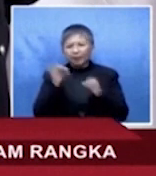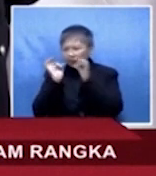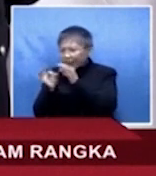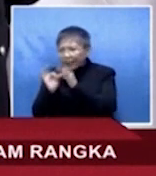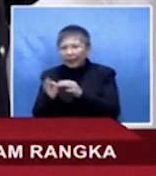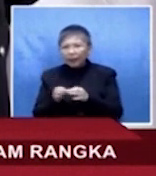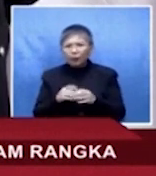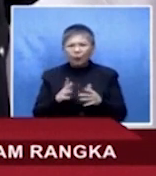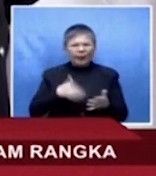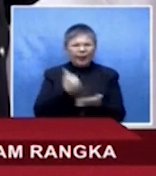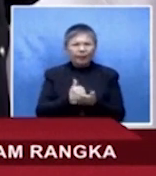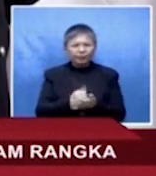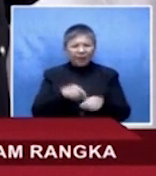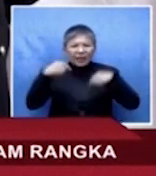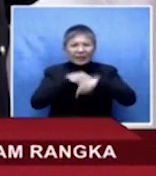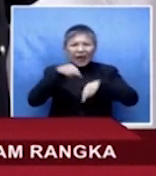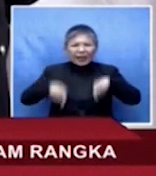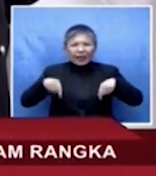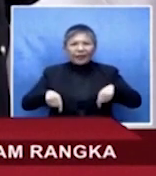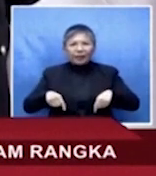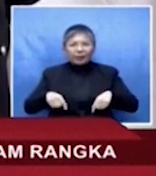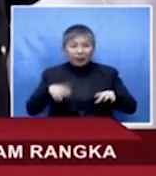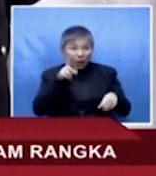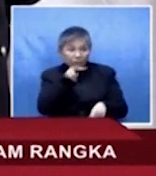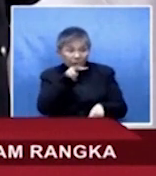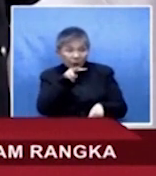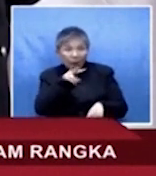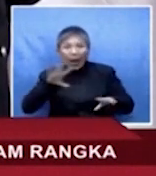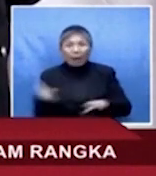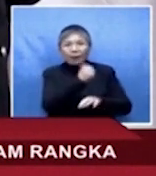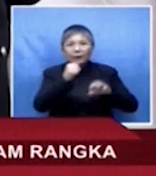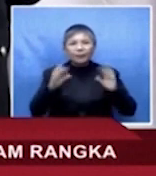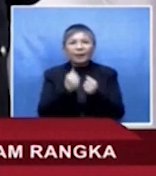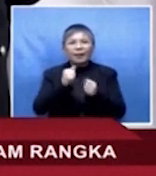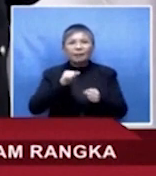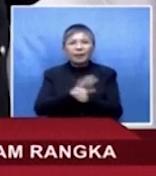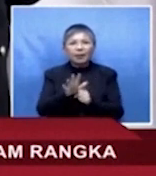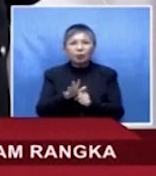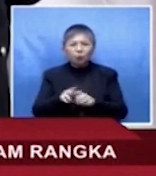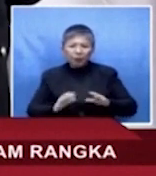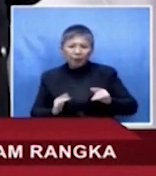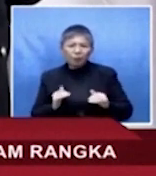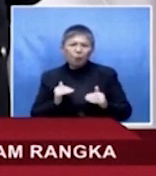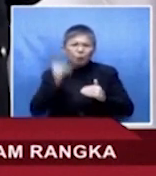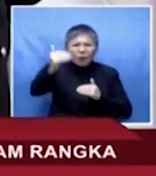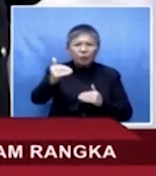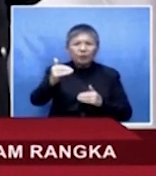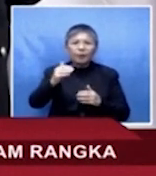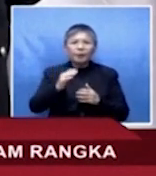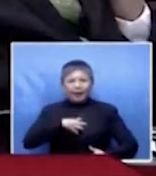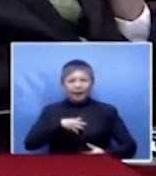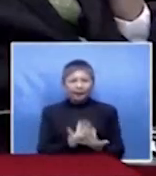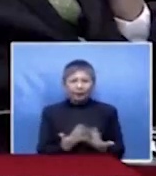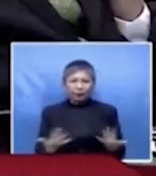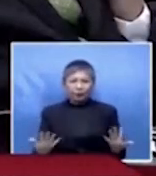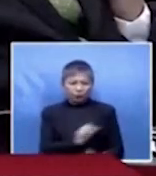leaps. Saatnya kita bajak momentum krisis ini untuk melakukan lompatan-lompatan besar.